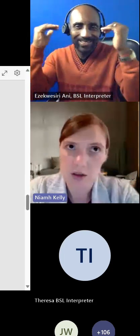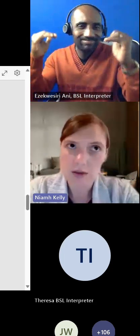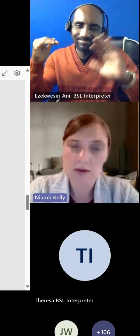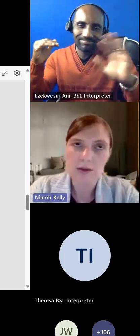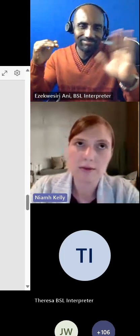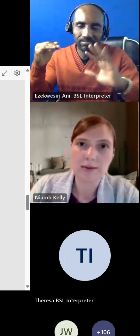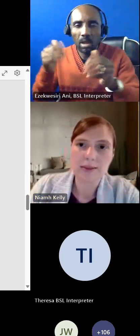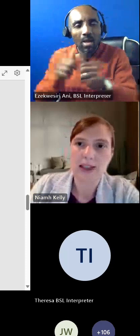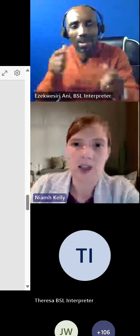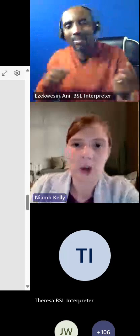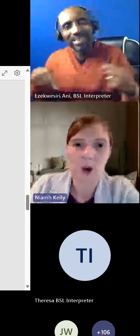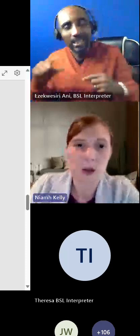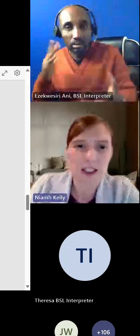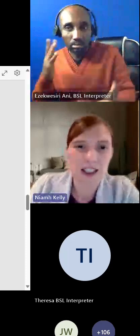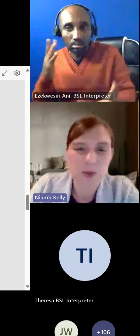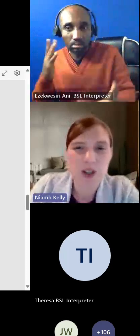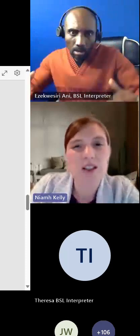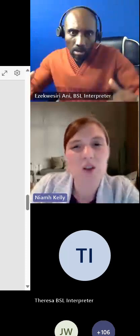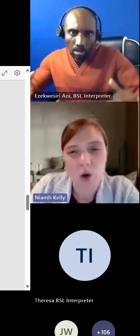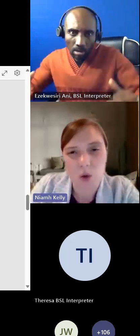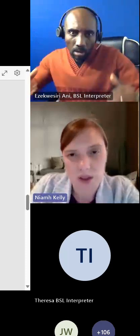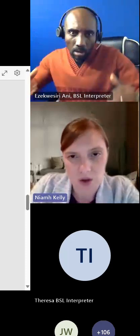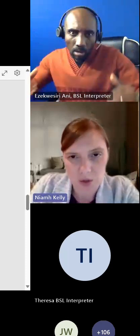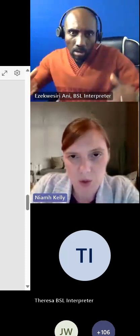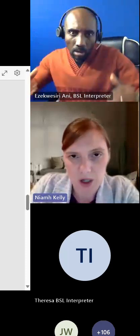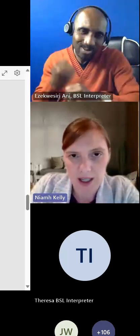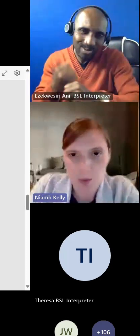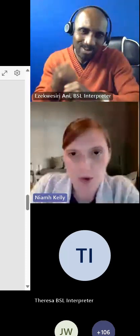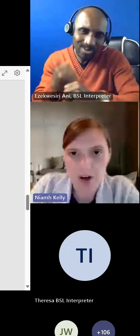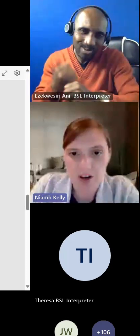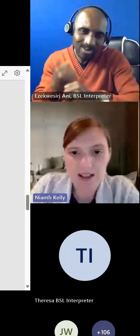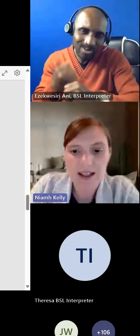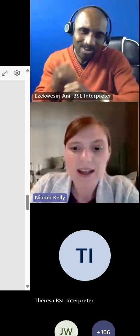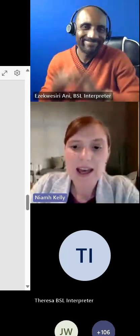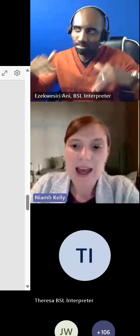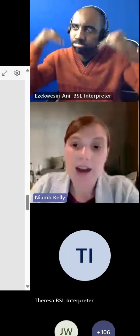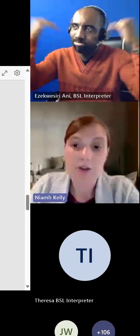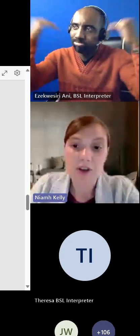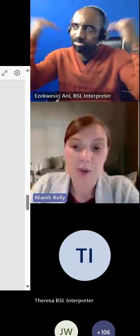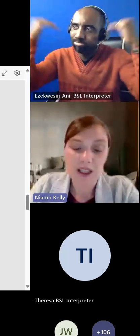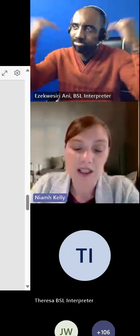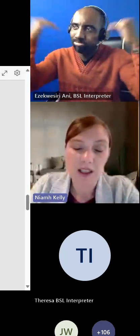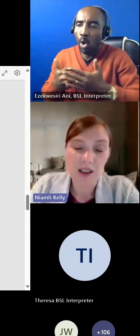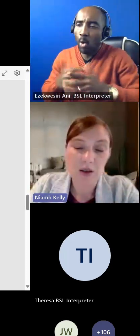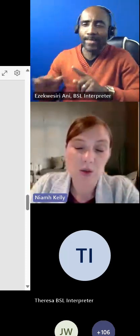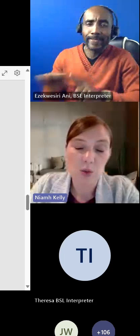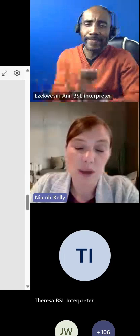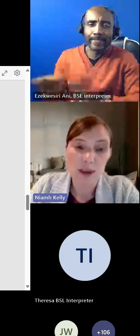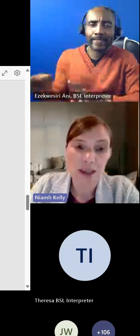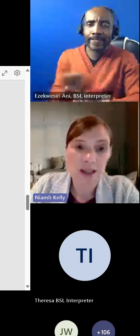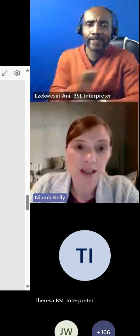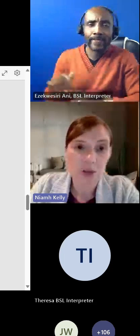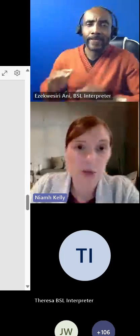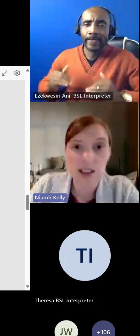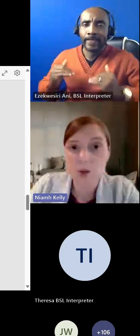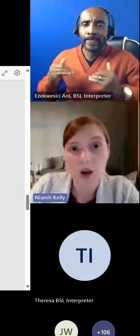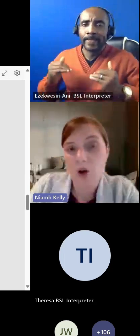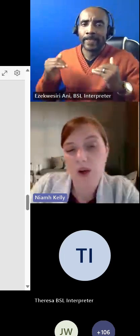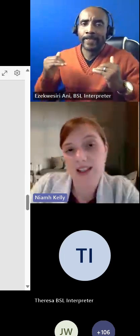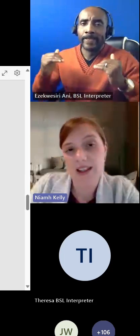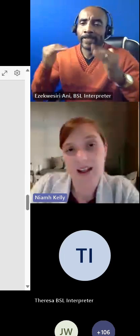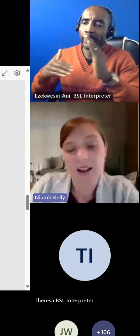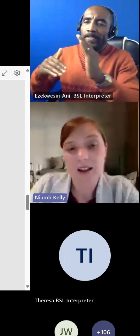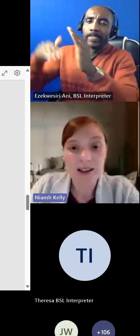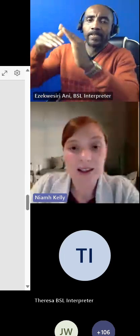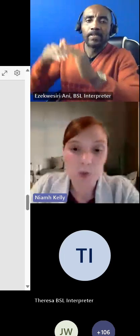be, getting a gold, because it's always going to be a work in progress. Everybody with a disability